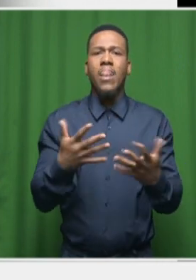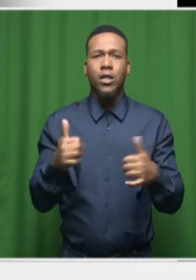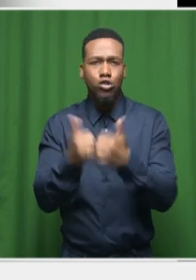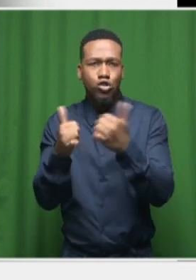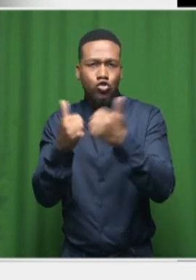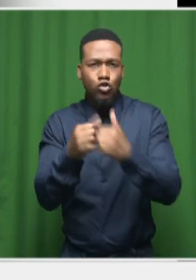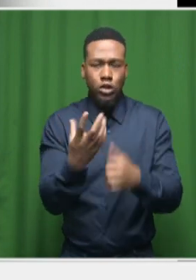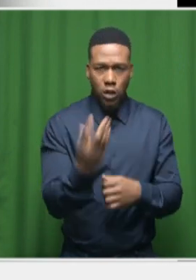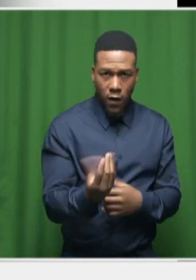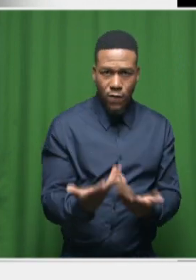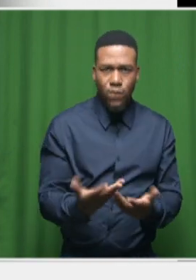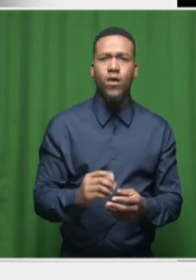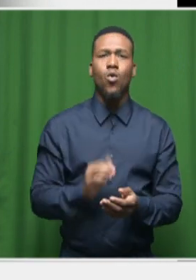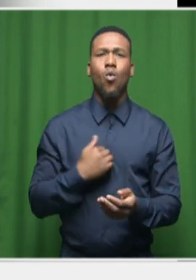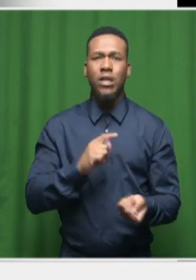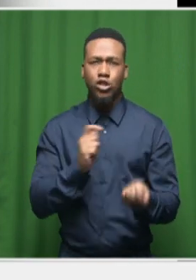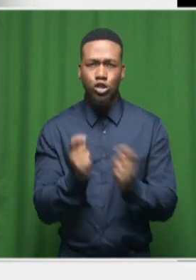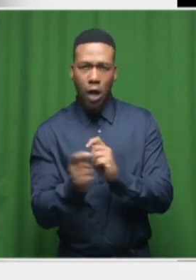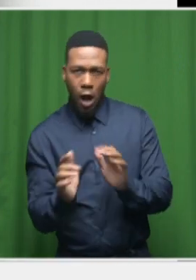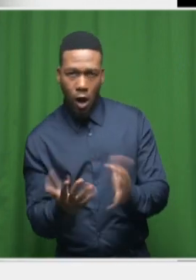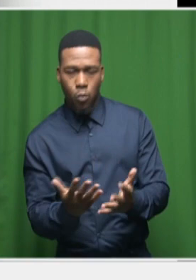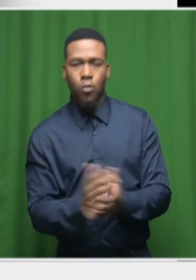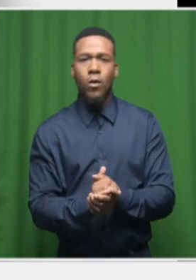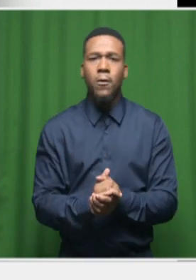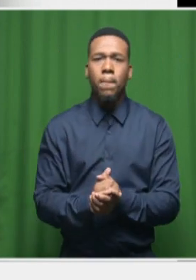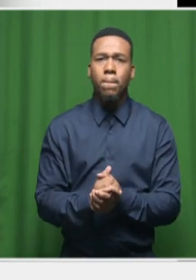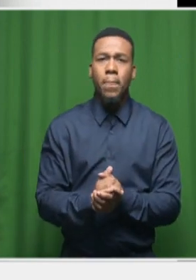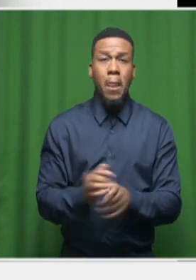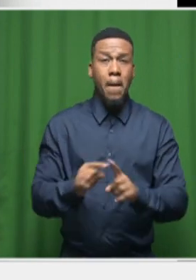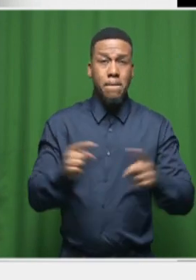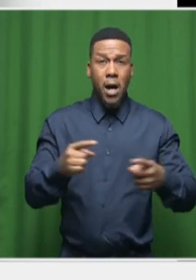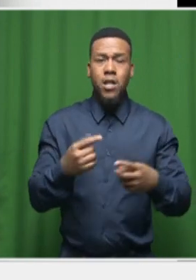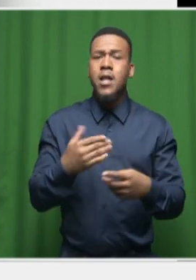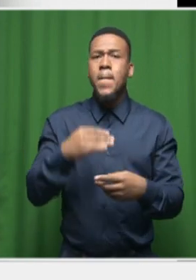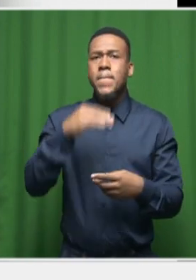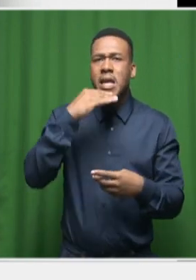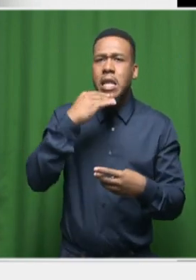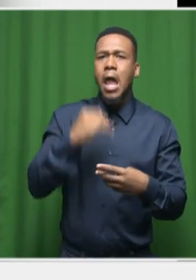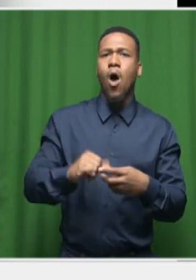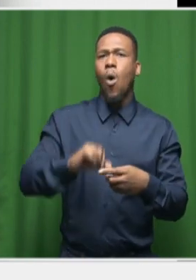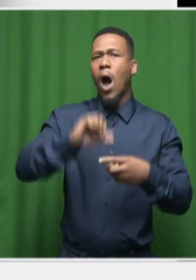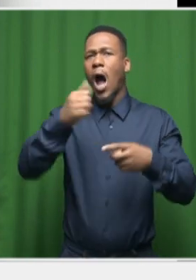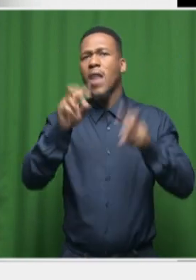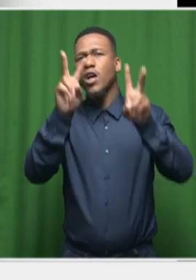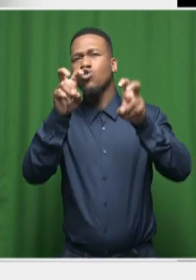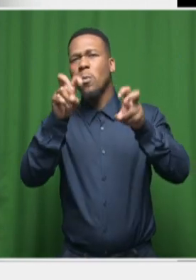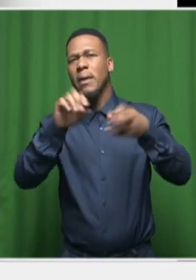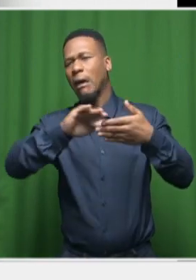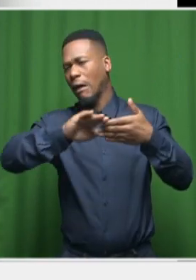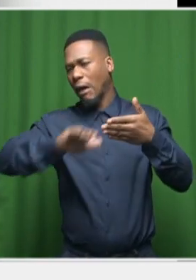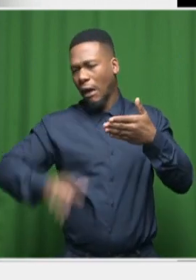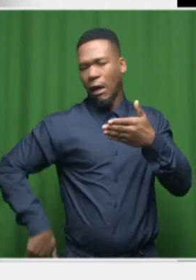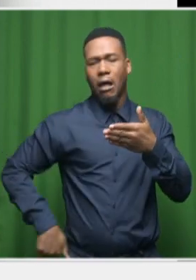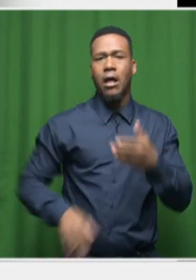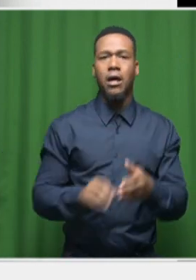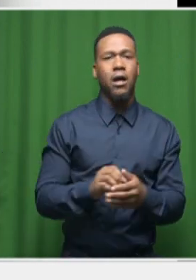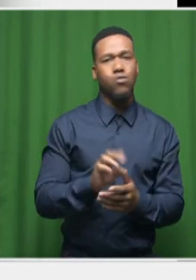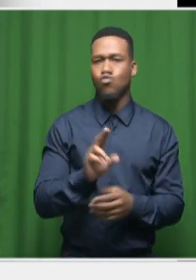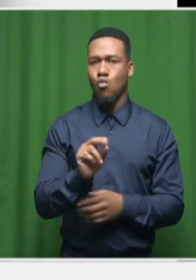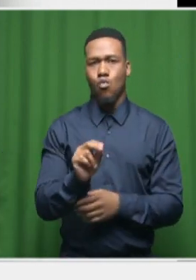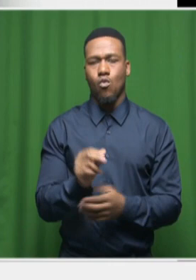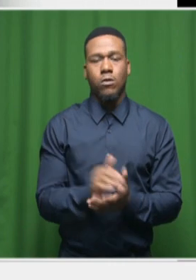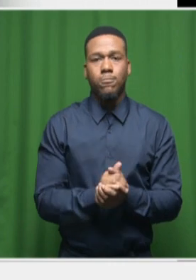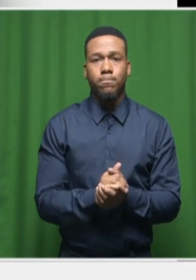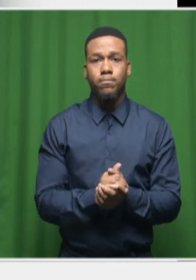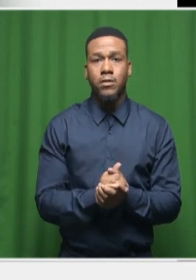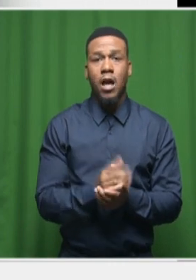survive? So it's the elevation of those, but that doesn't mean that we've left out our other components of autism. So we've got